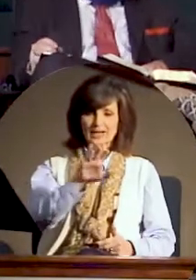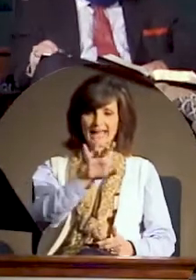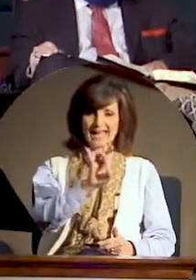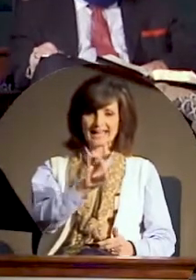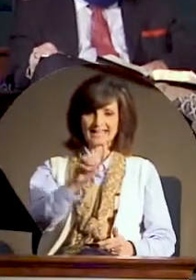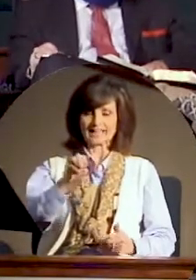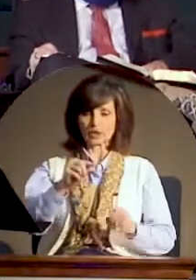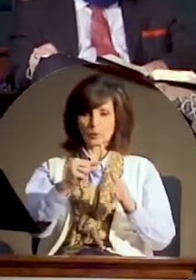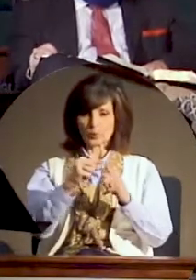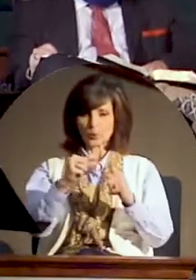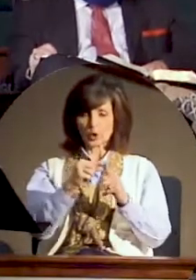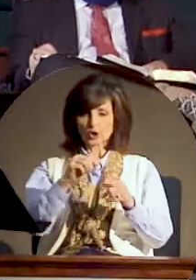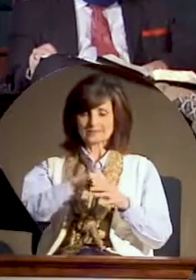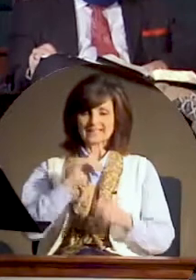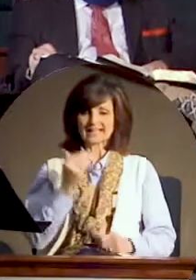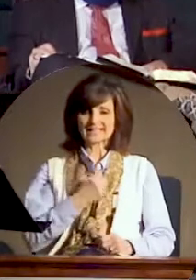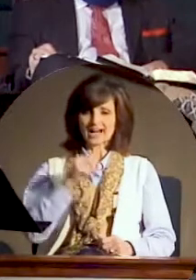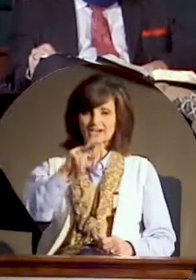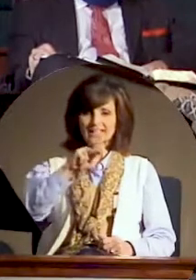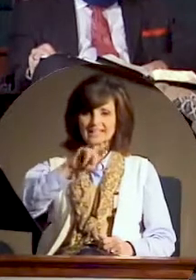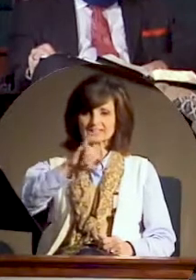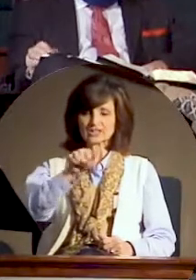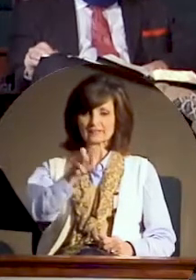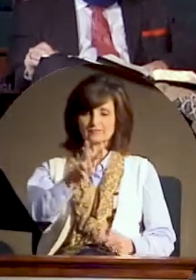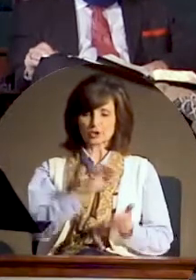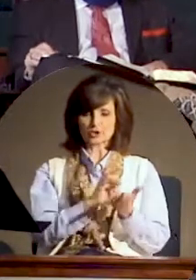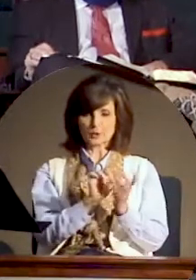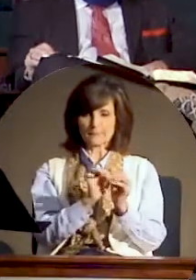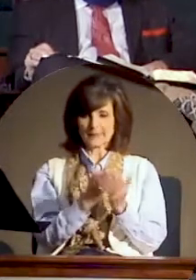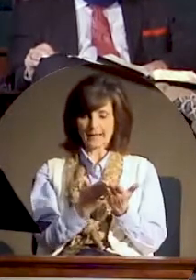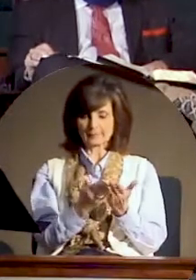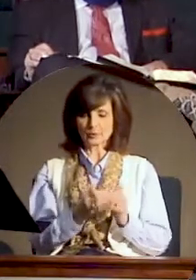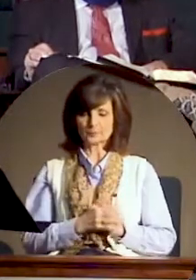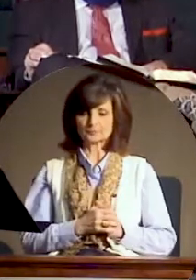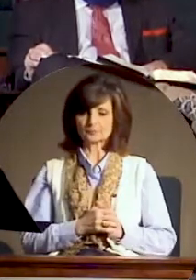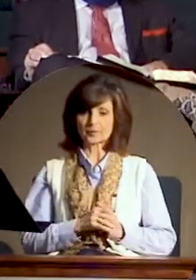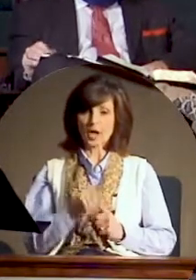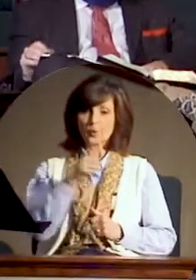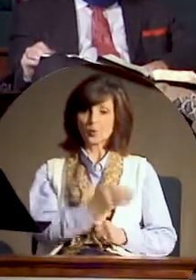788,280 words in our King James Bible. The one thing